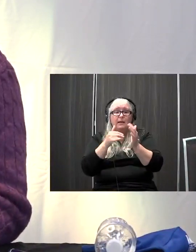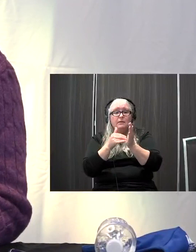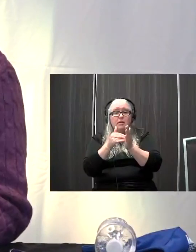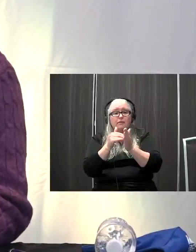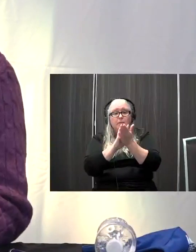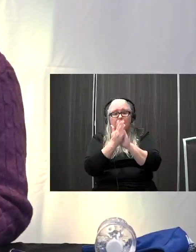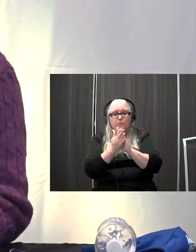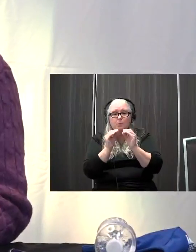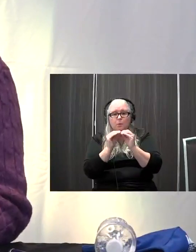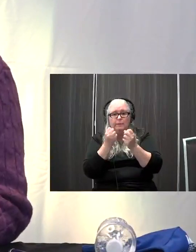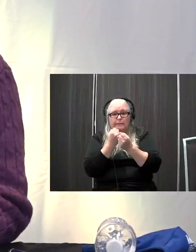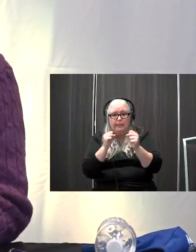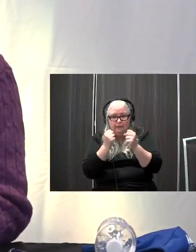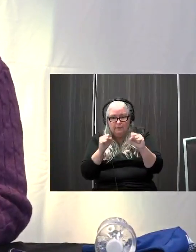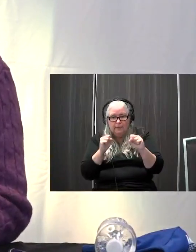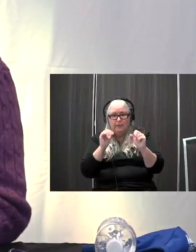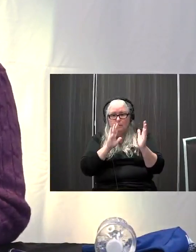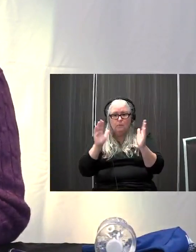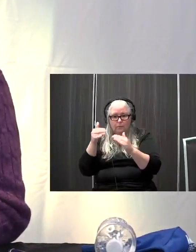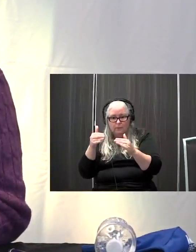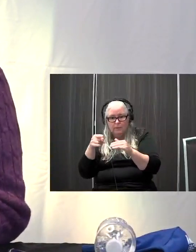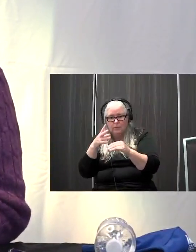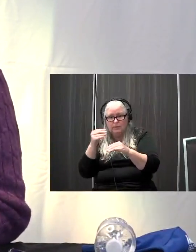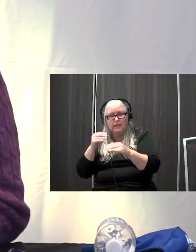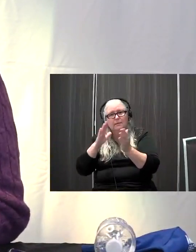safety, redirection, and strategies. And I don't know if,